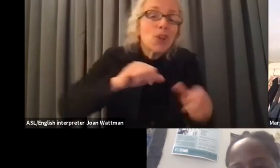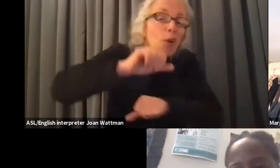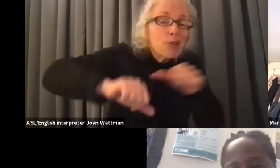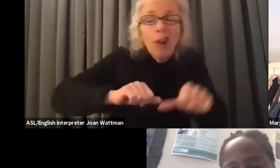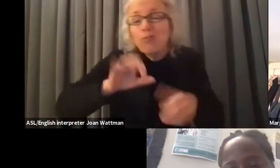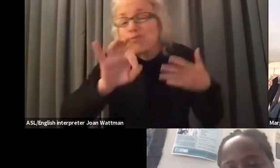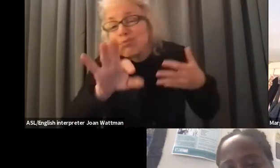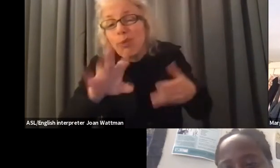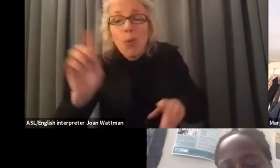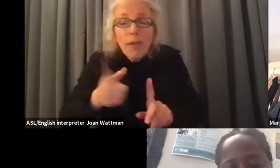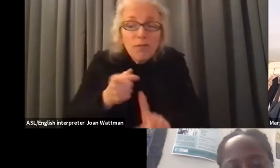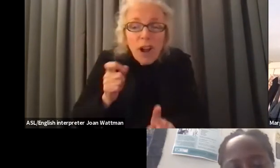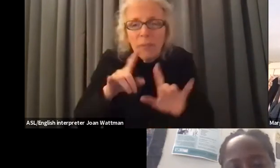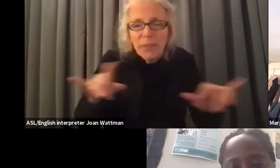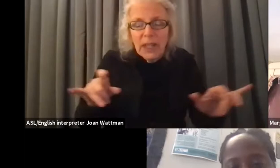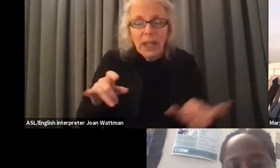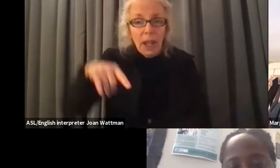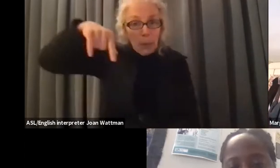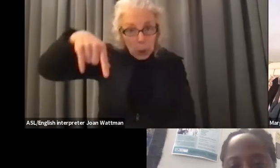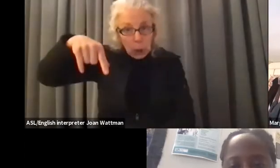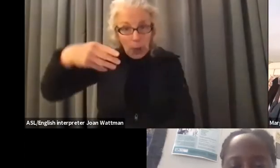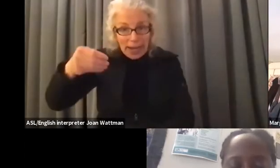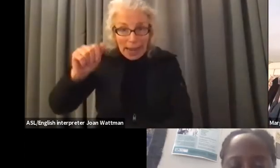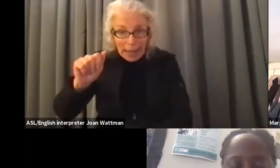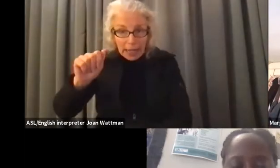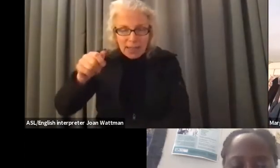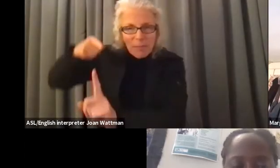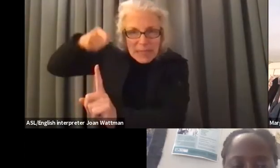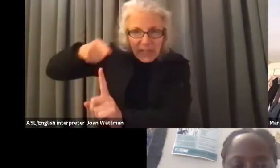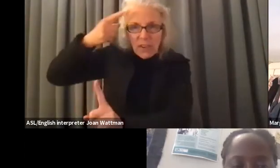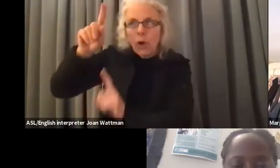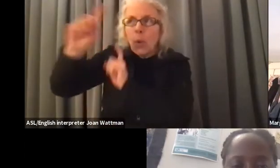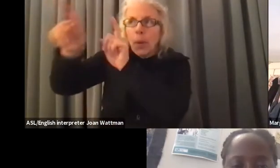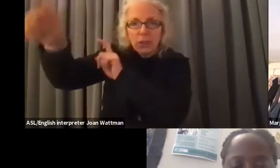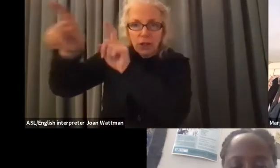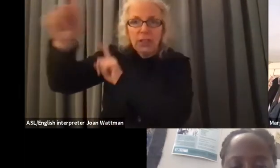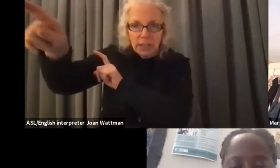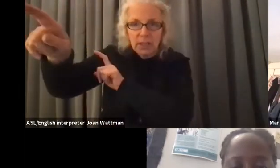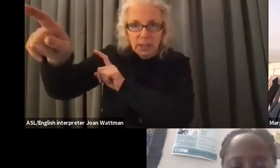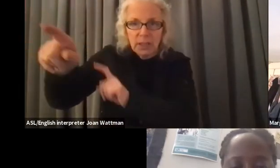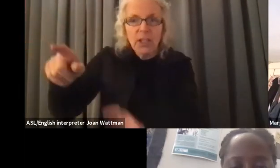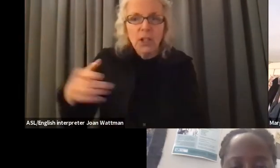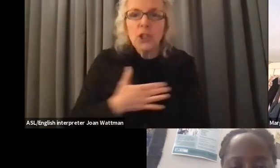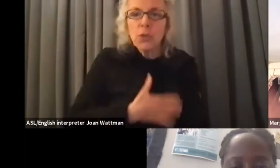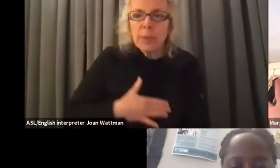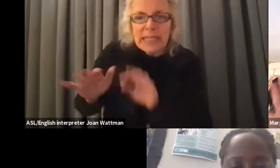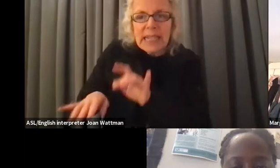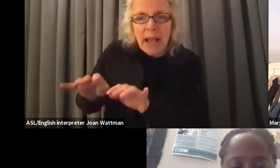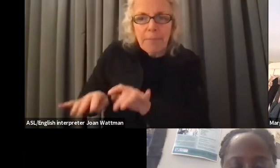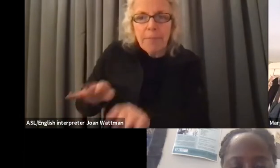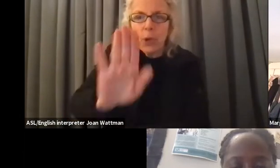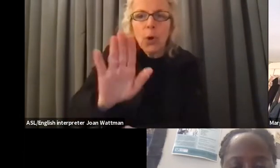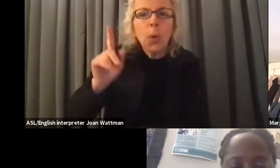in from. But the Q&A is precisely for questions, and you're welcome to also put questions